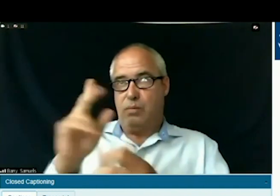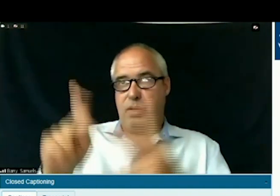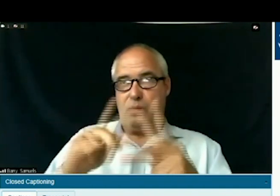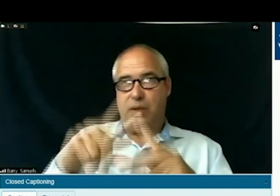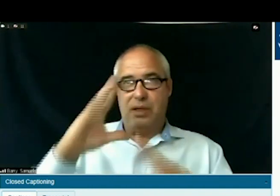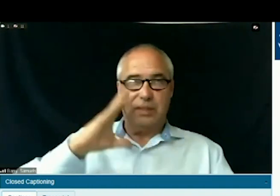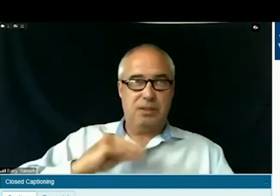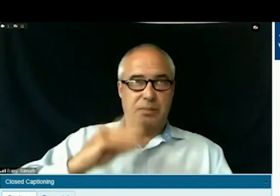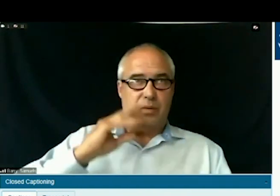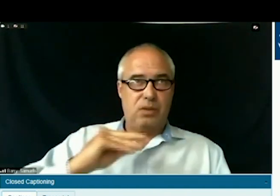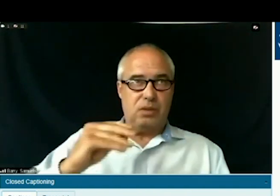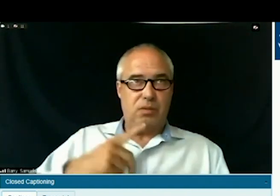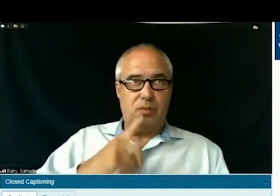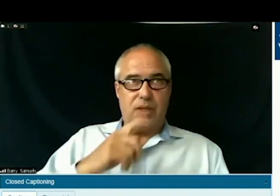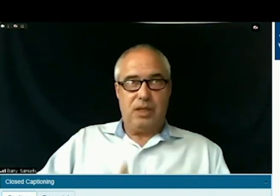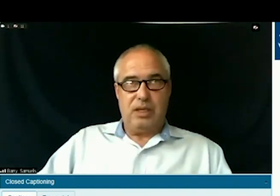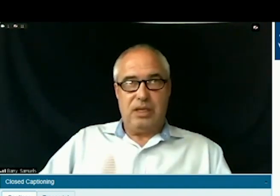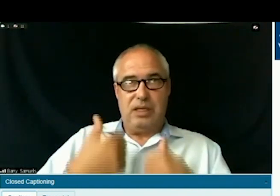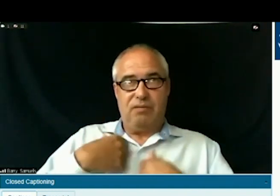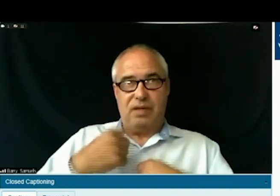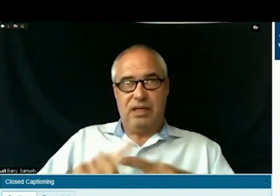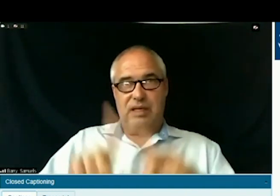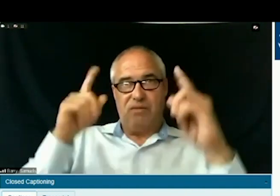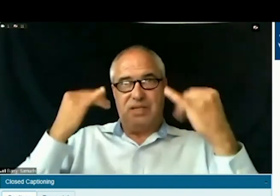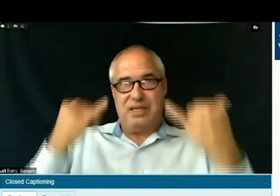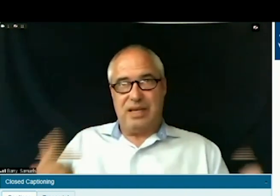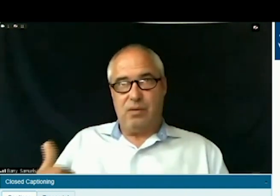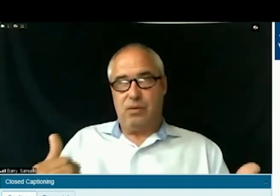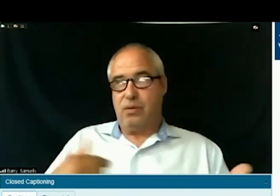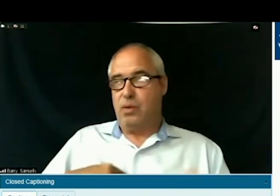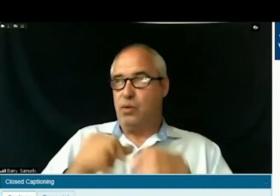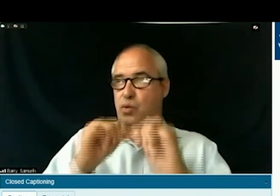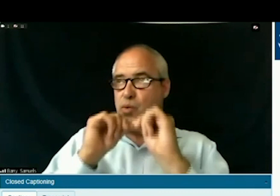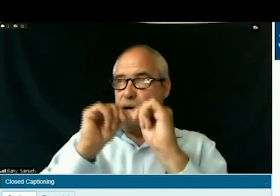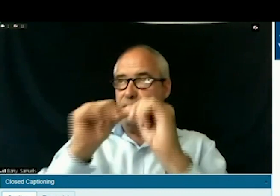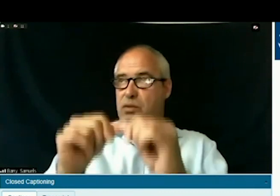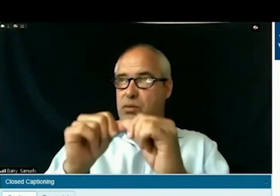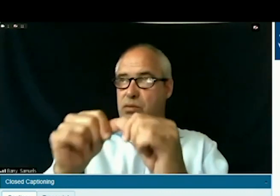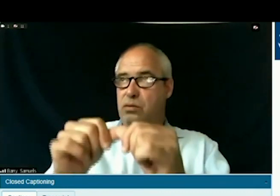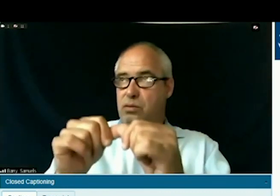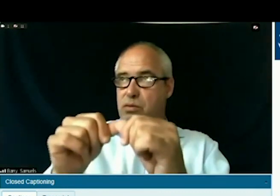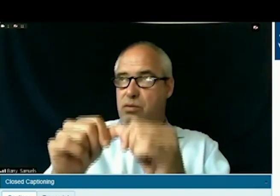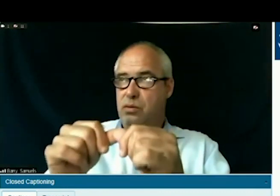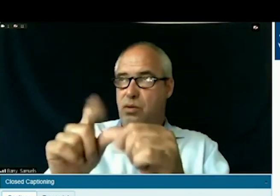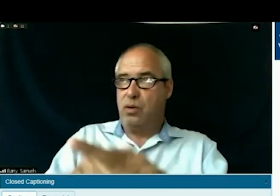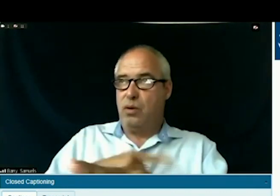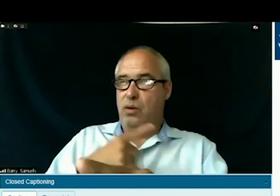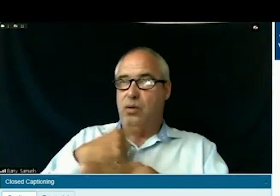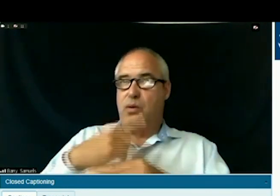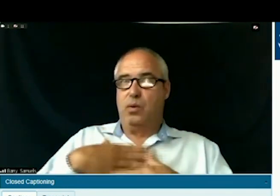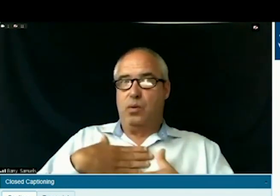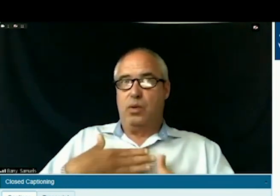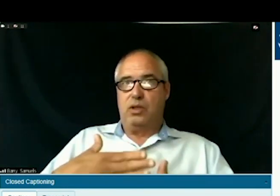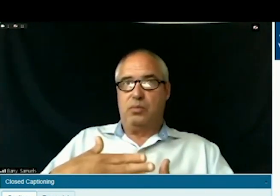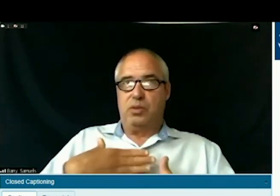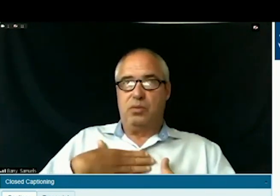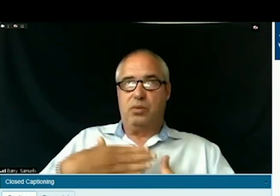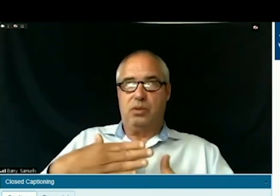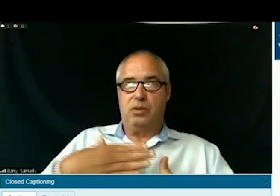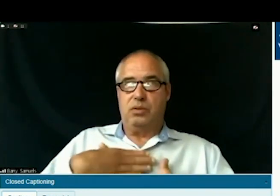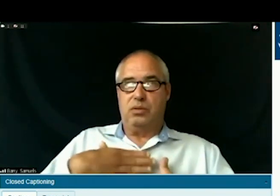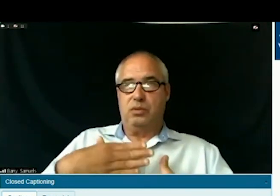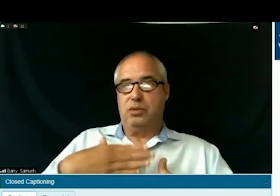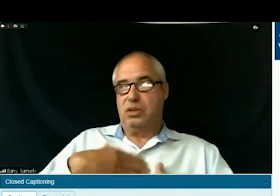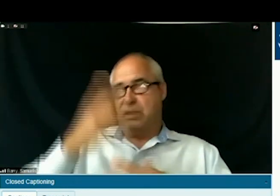you know, limb difference now, or chronic lung and respiratory diseases, mental